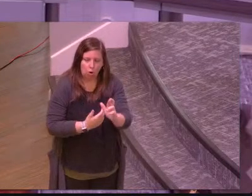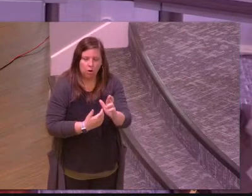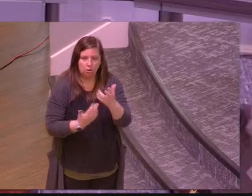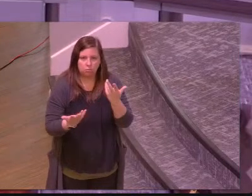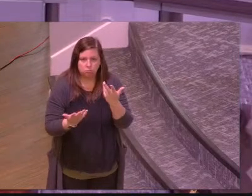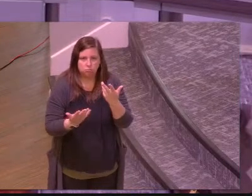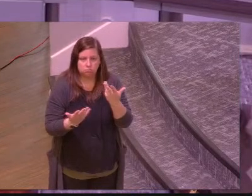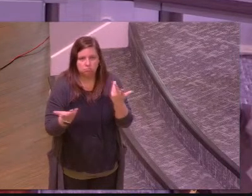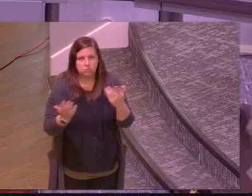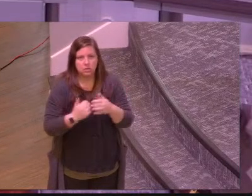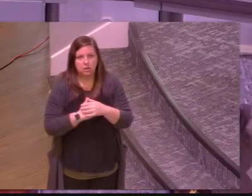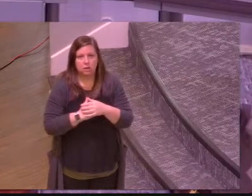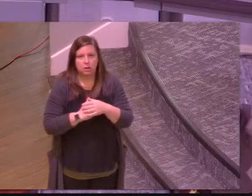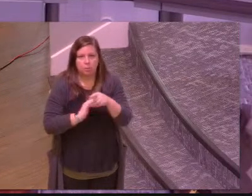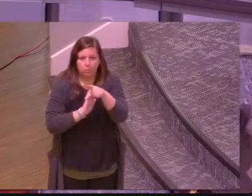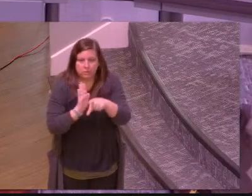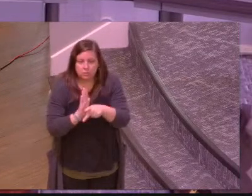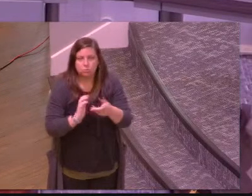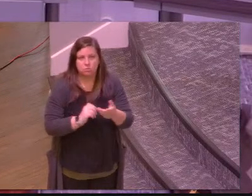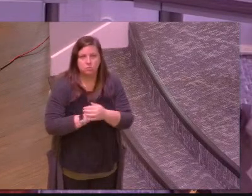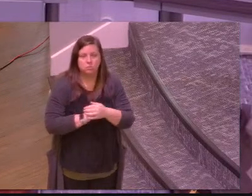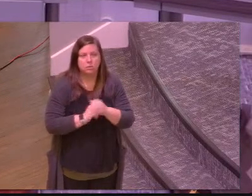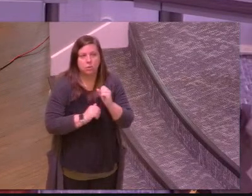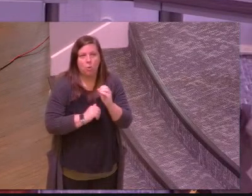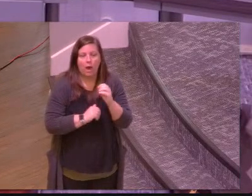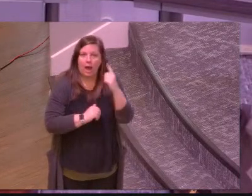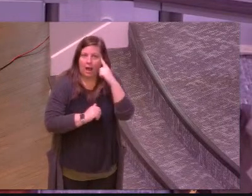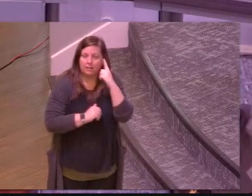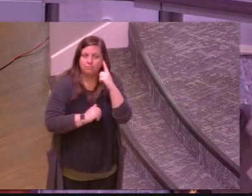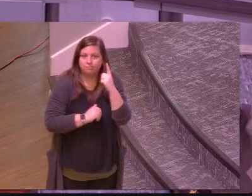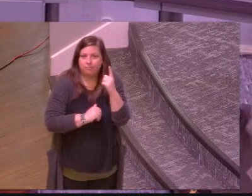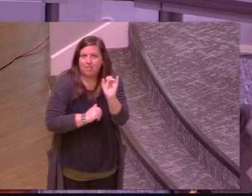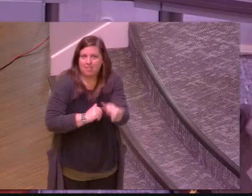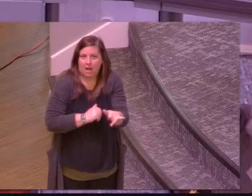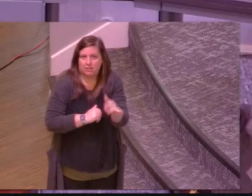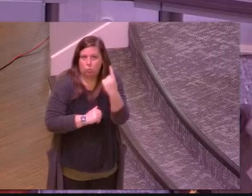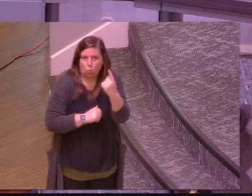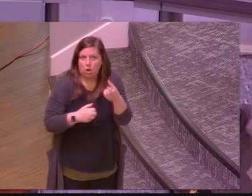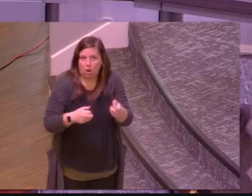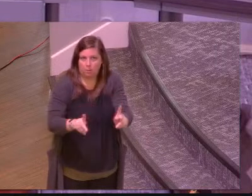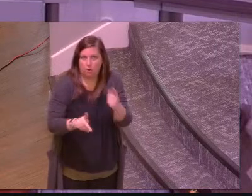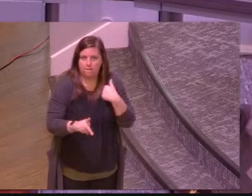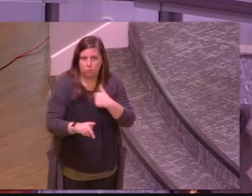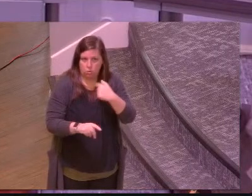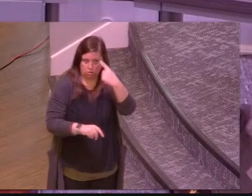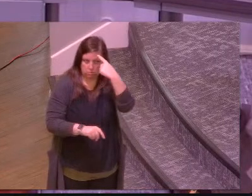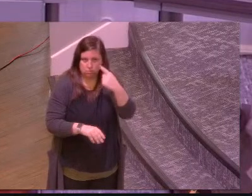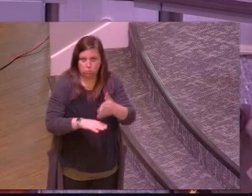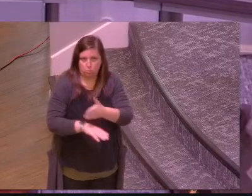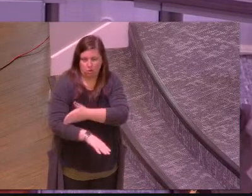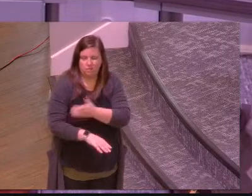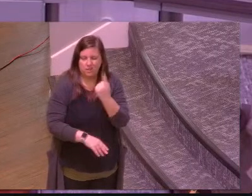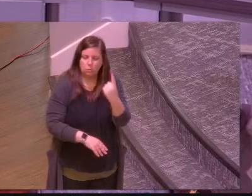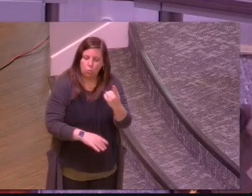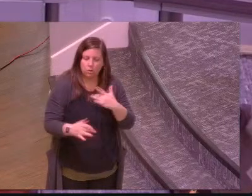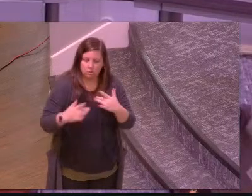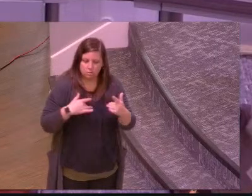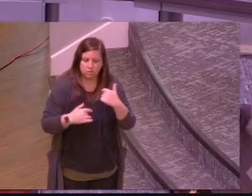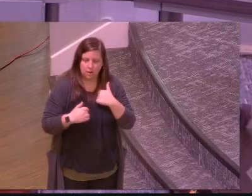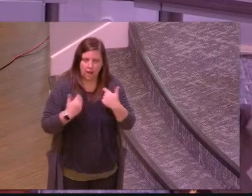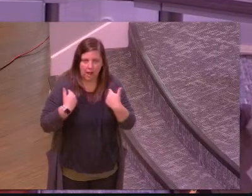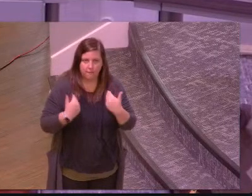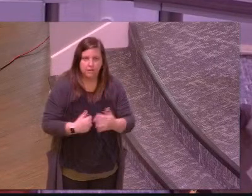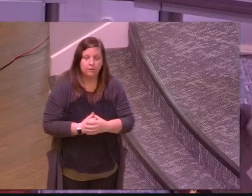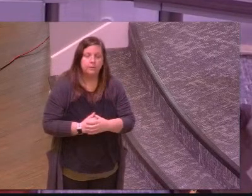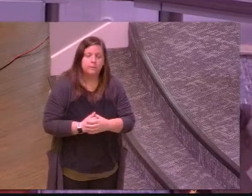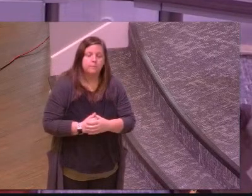opportunities for procedure there. So that's one concern that I have. And then when we have, like, and I'll use the Career Academy